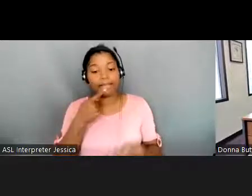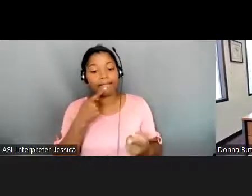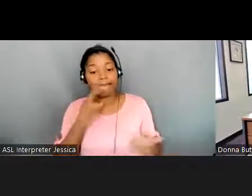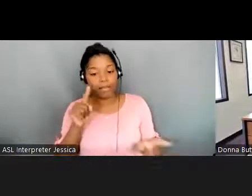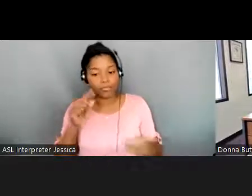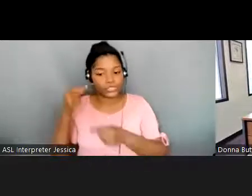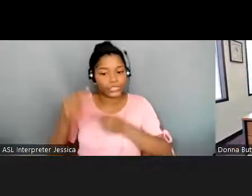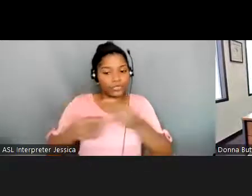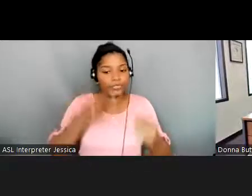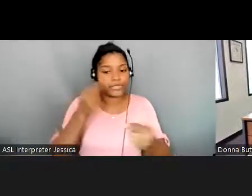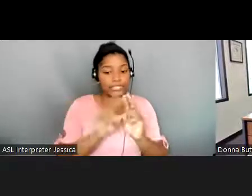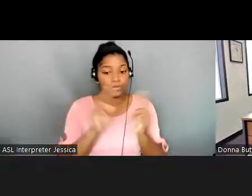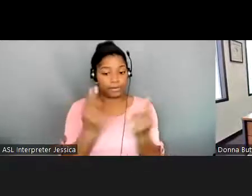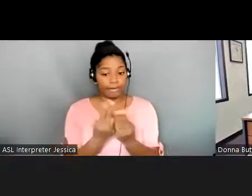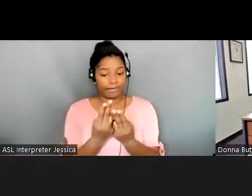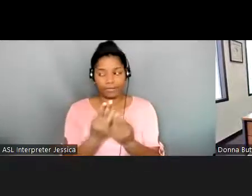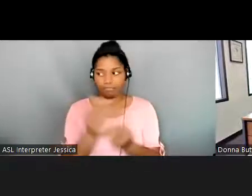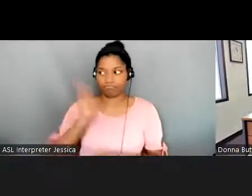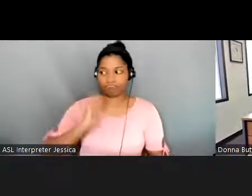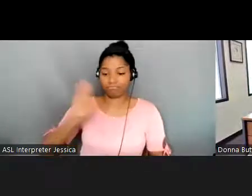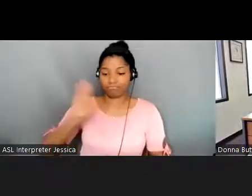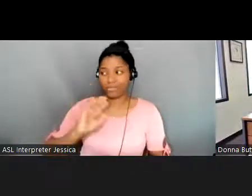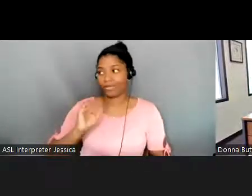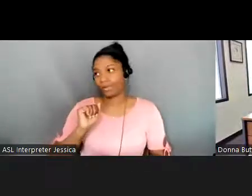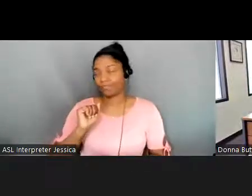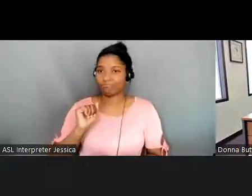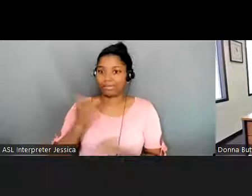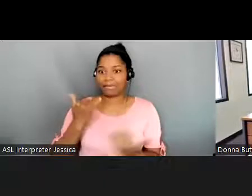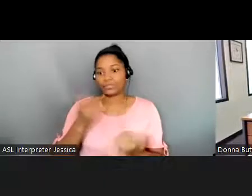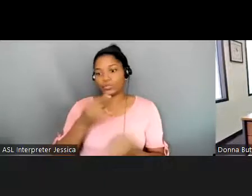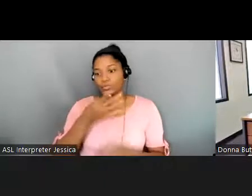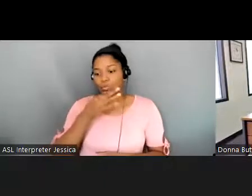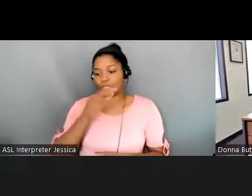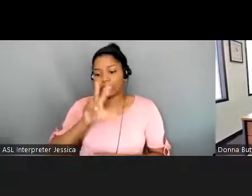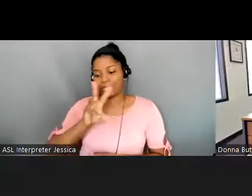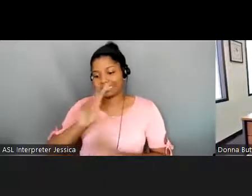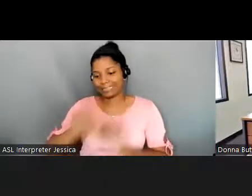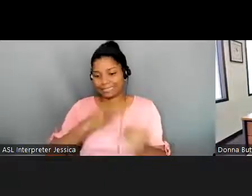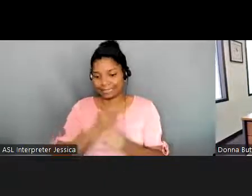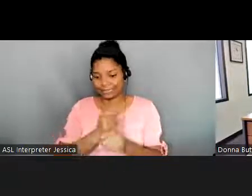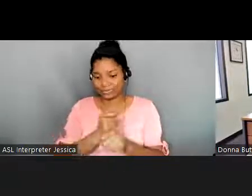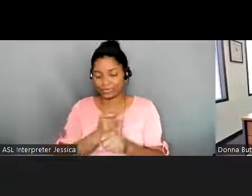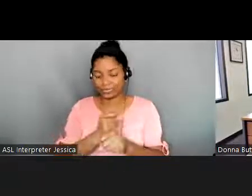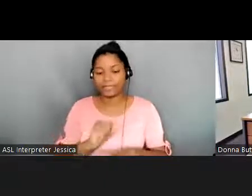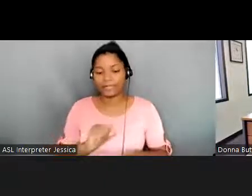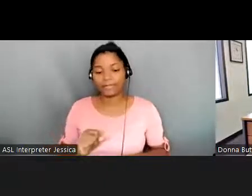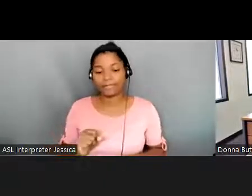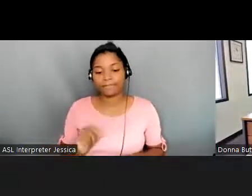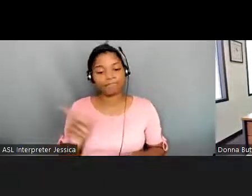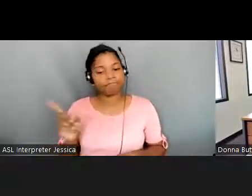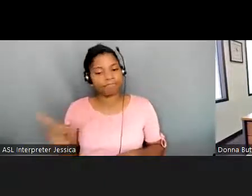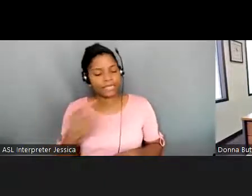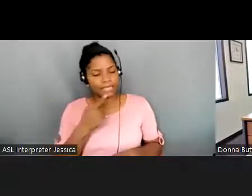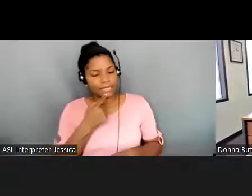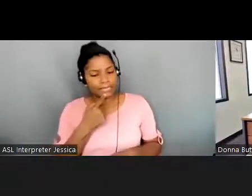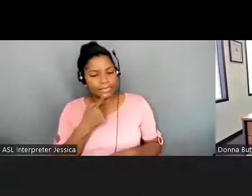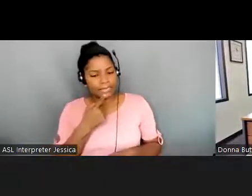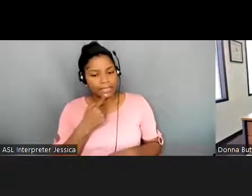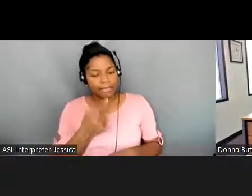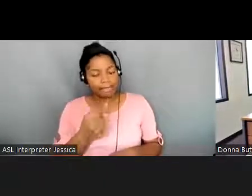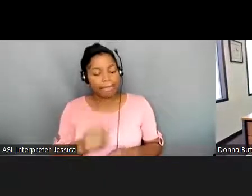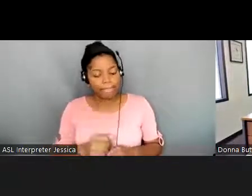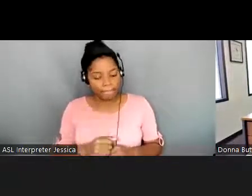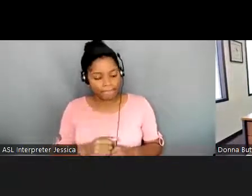Generations United 36 years ago next week, he said, we're founding Generations United to argue for a caring